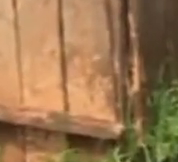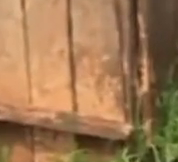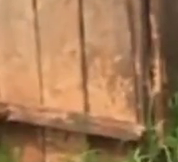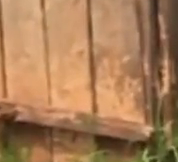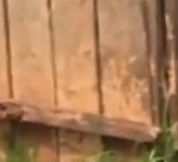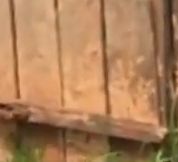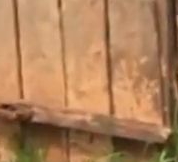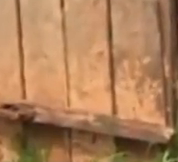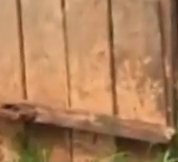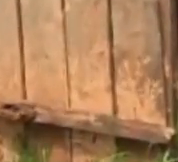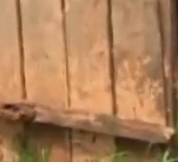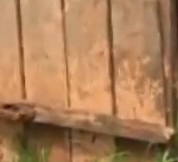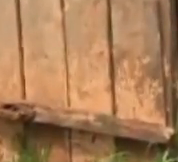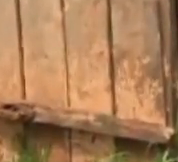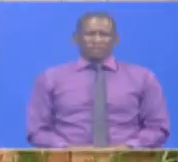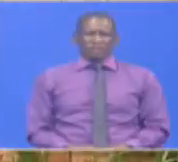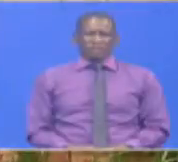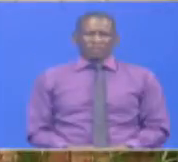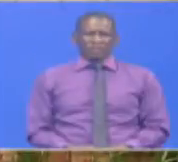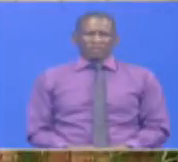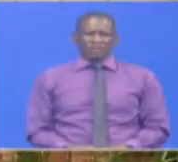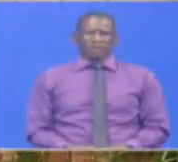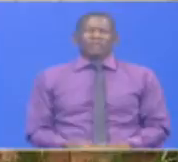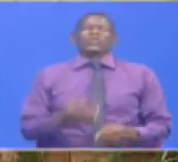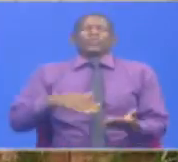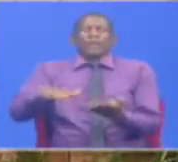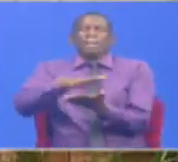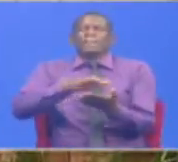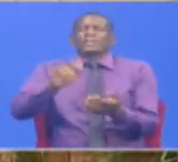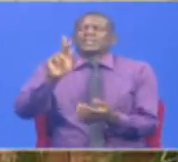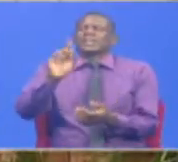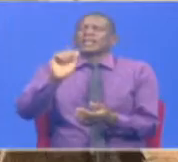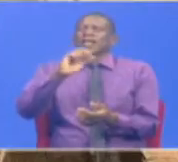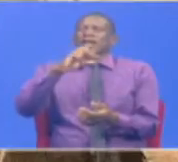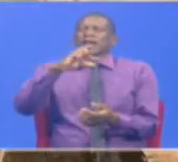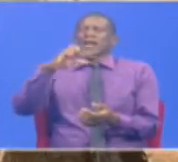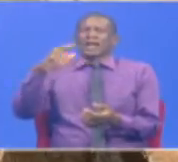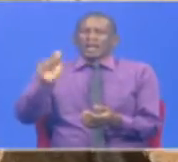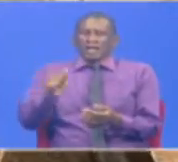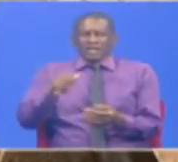We are based in Kaga, Rari sub-county, Kiabu County.